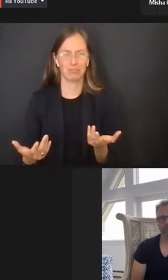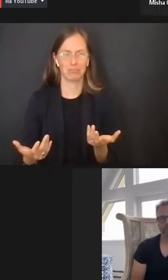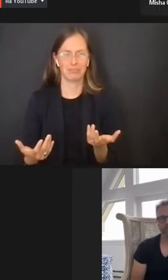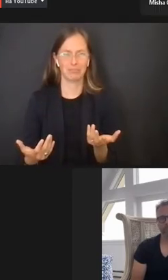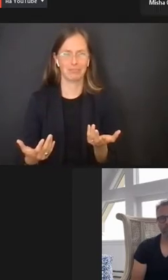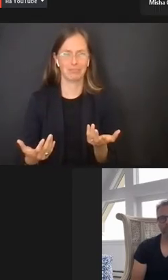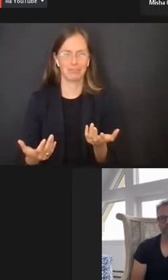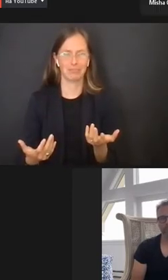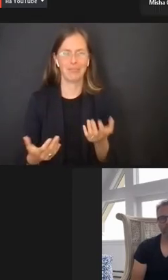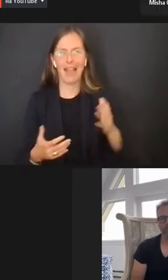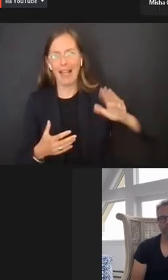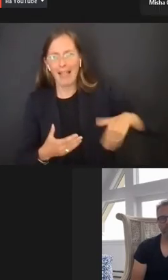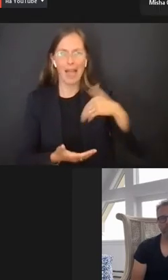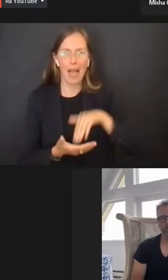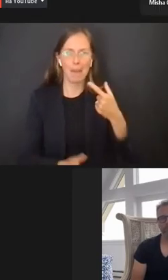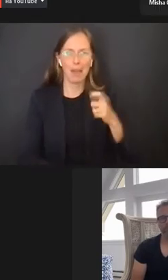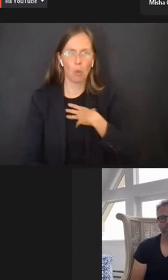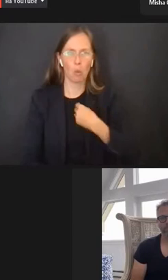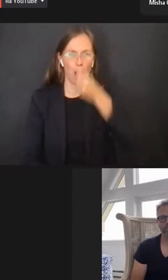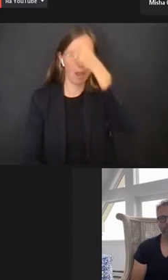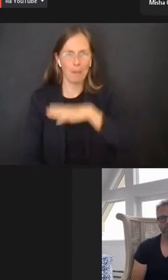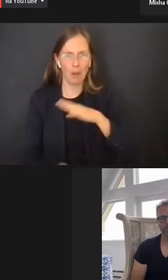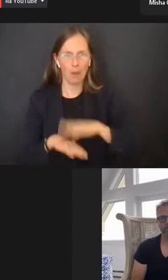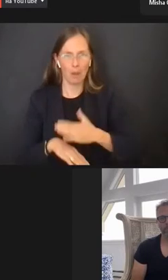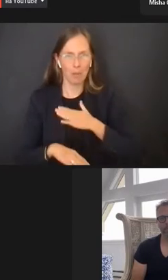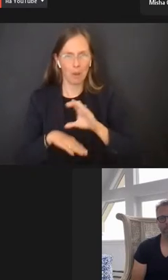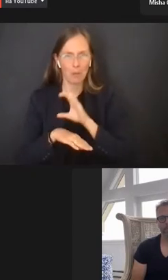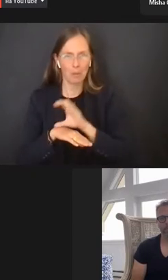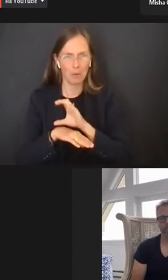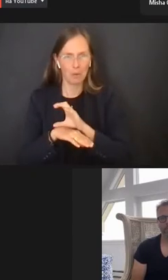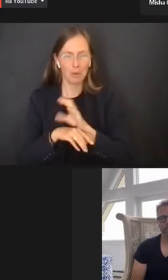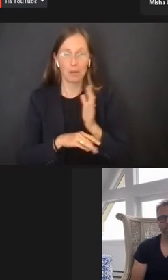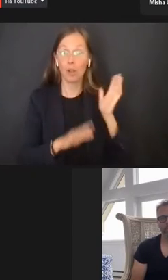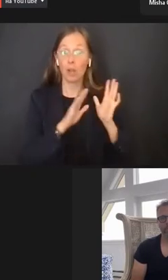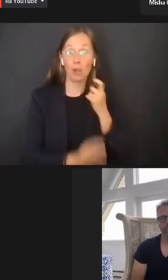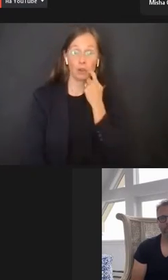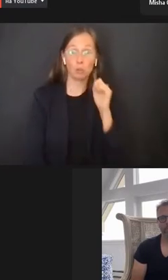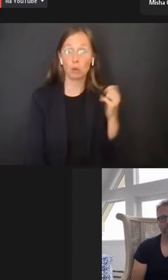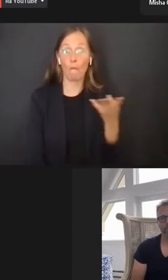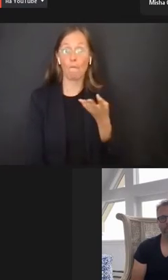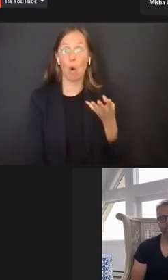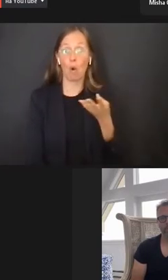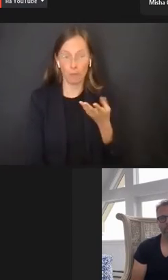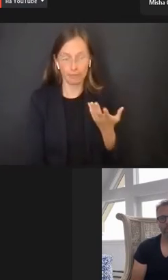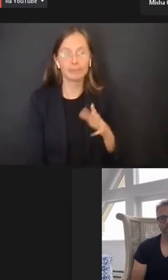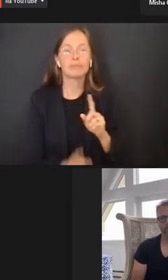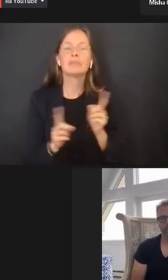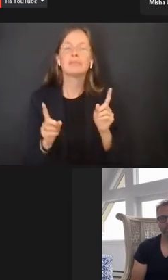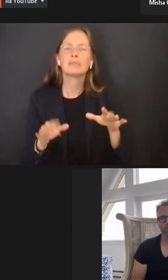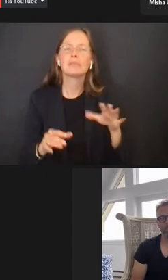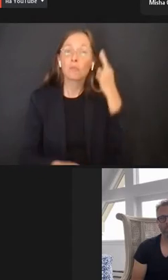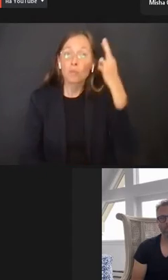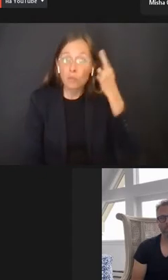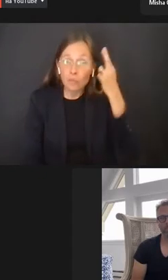middle-aged white men on my computer screen right now? And it was actually four of us just now. But I, the